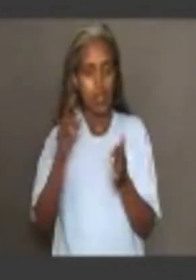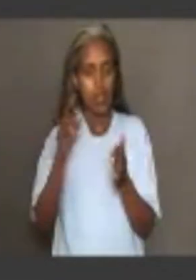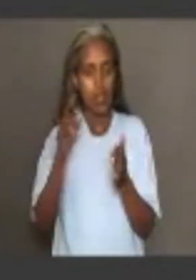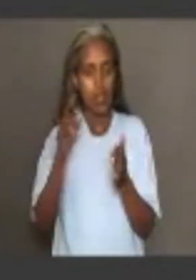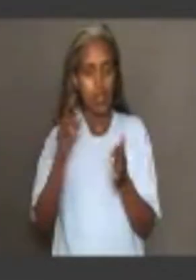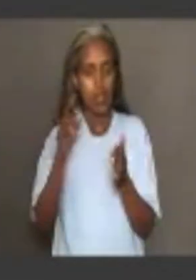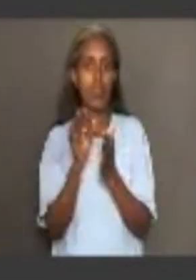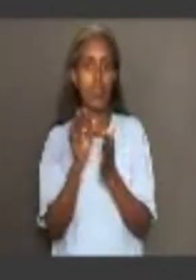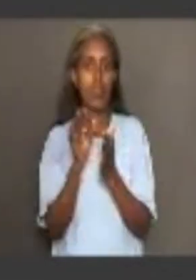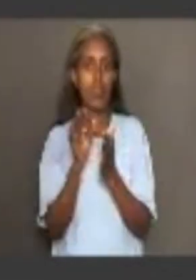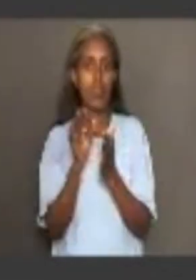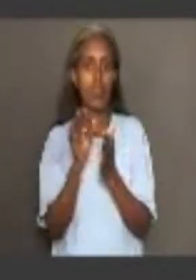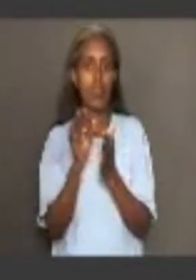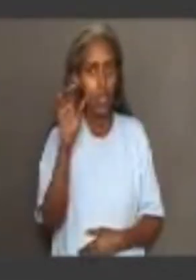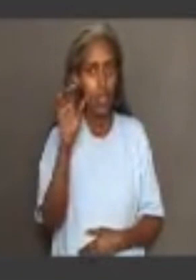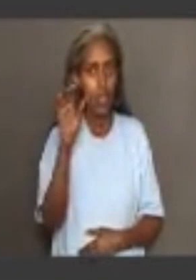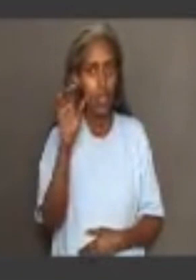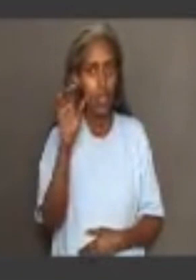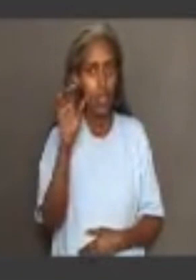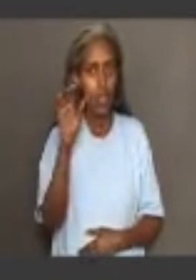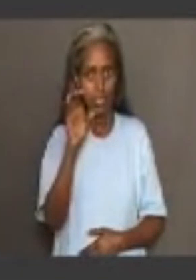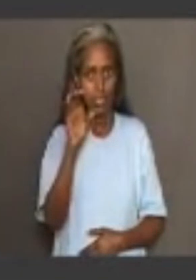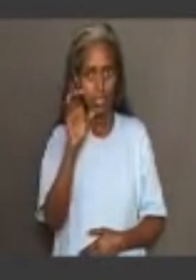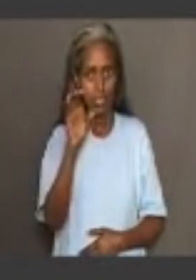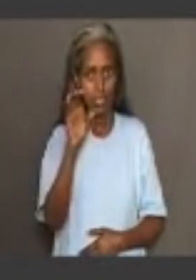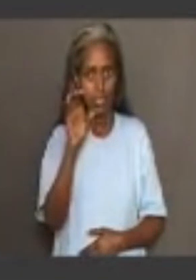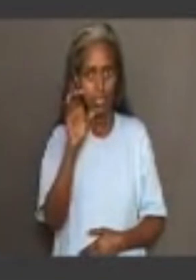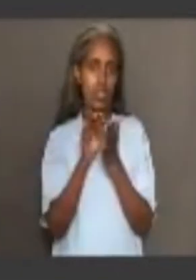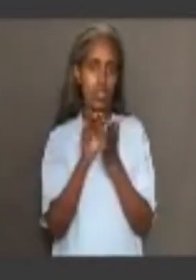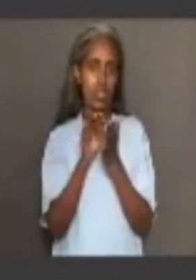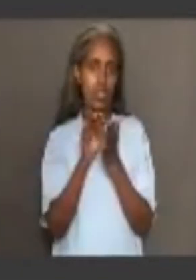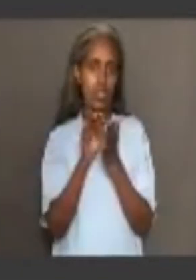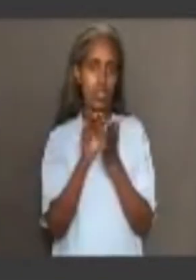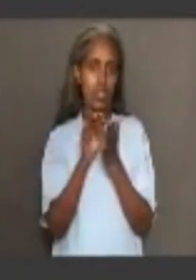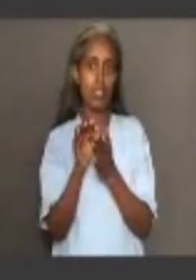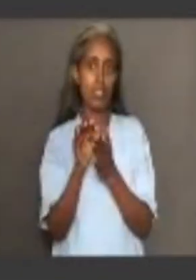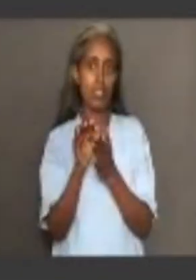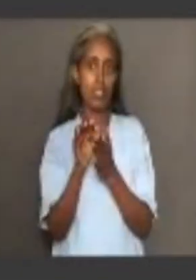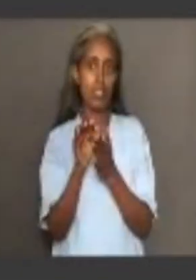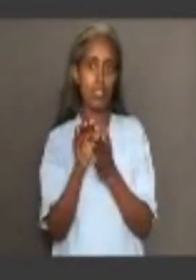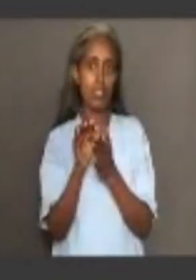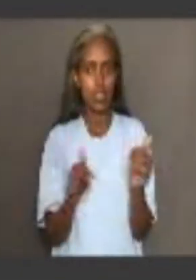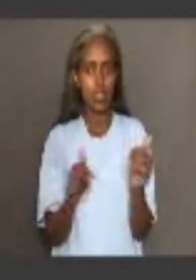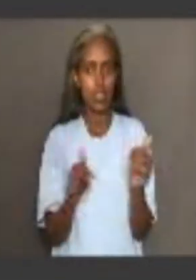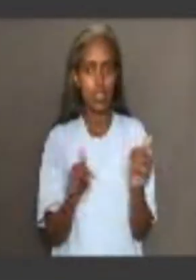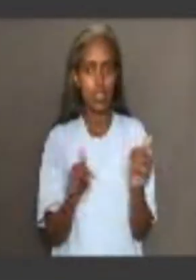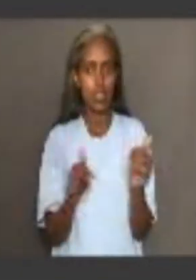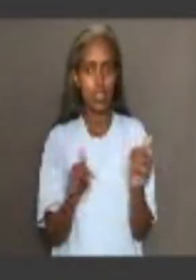you will find that your numbers should be in this order.